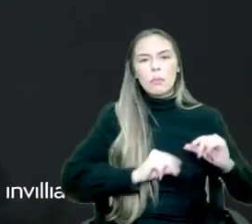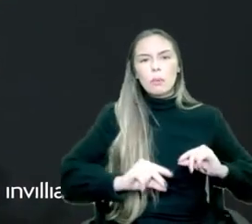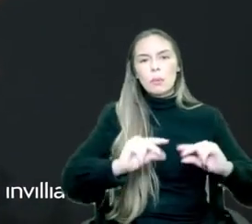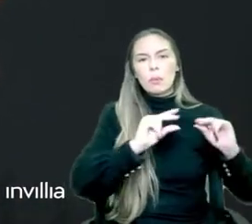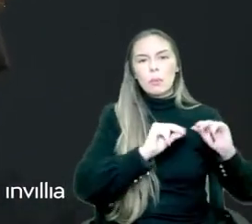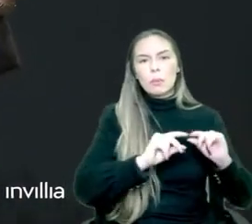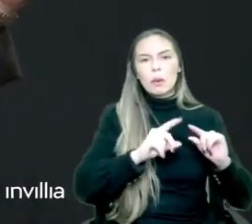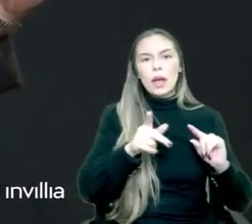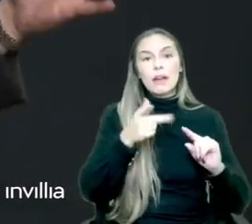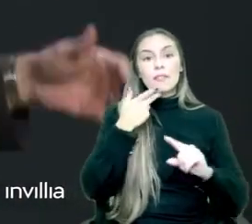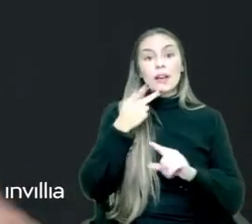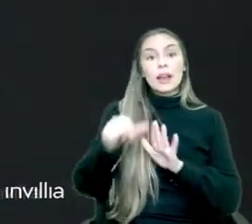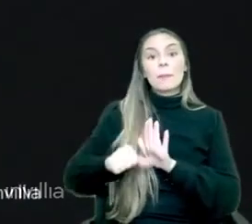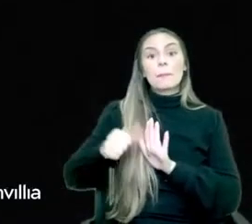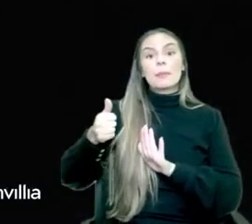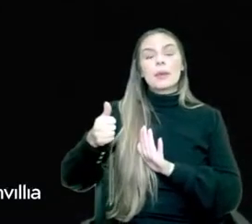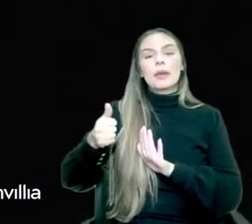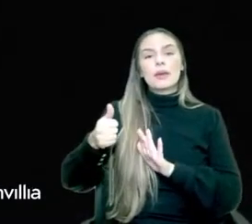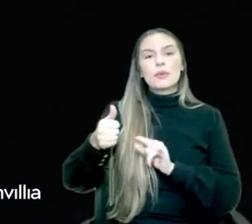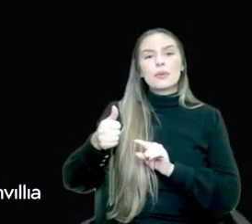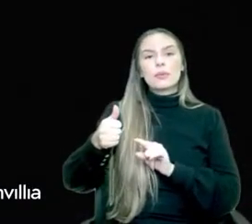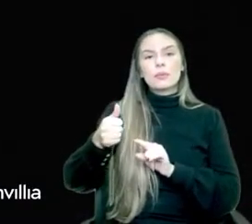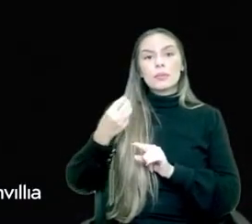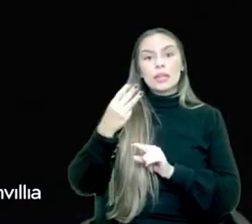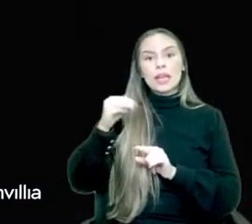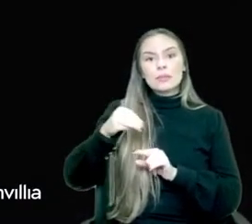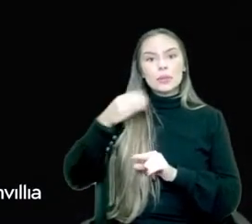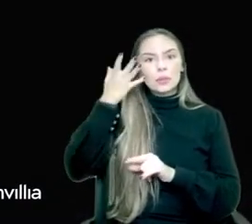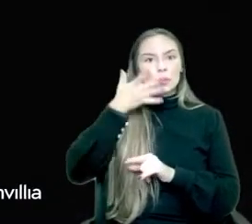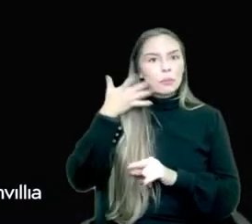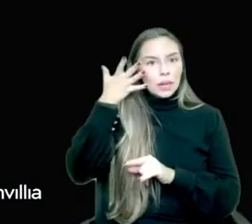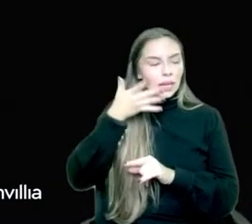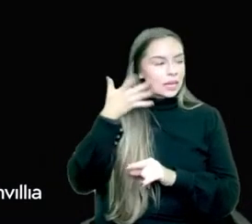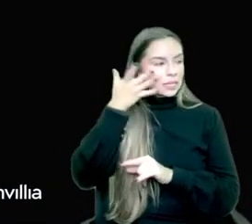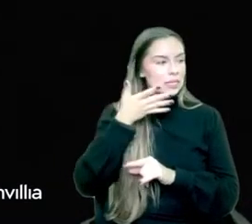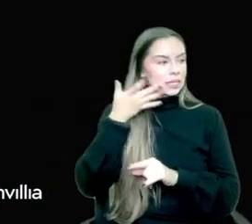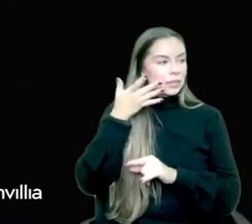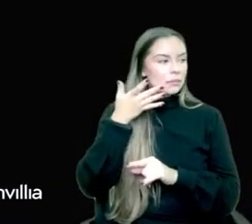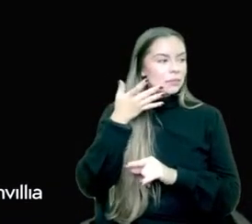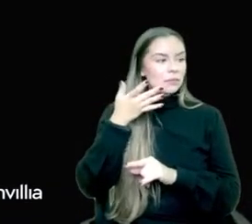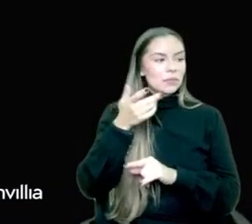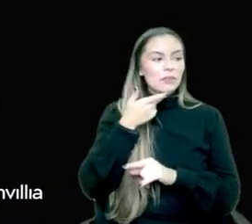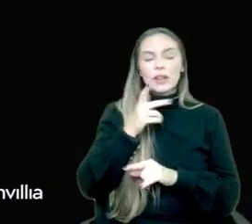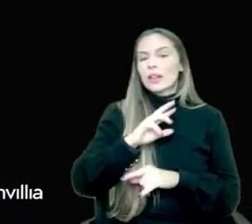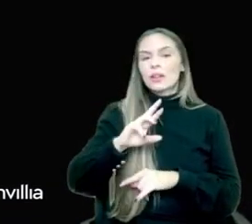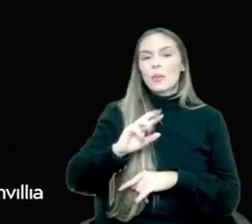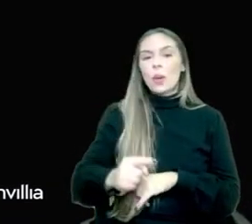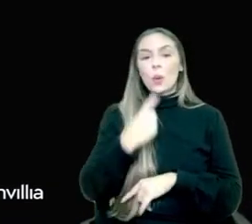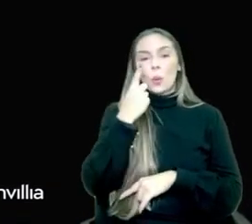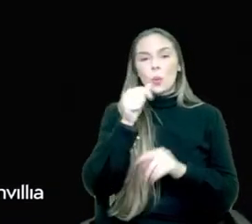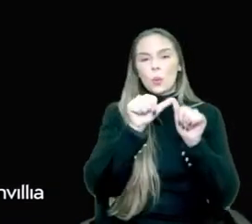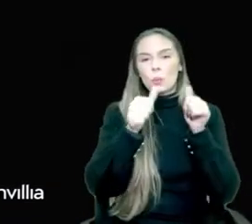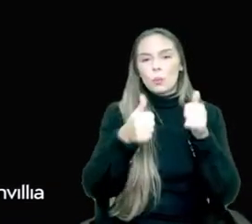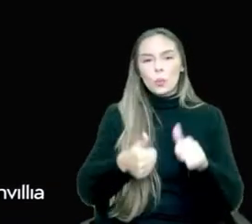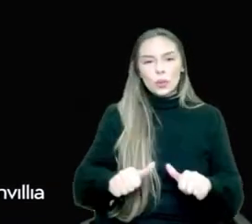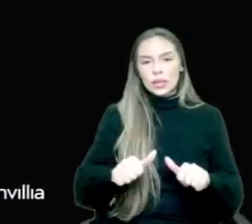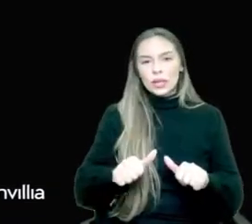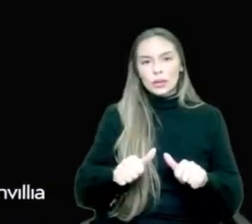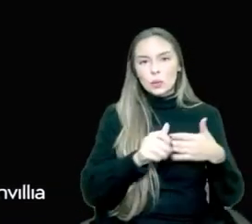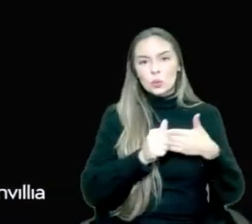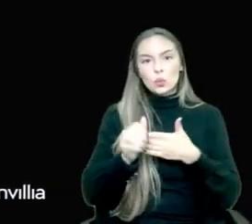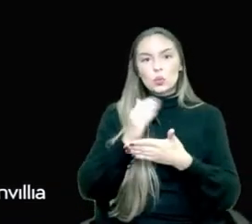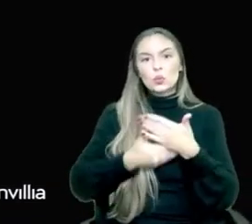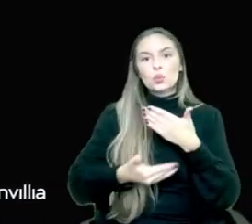first 3 minutes of their speech, there's not one model to rule them all, right? There are models that are built